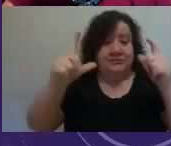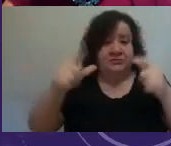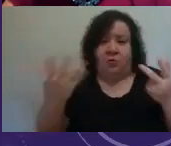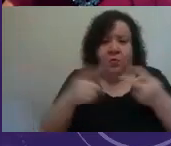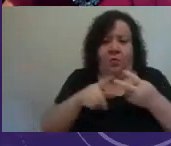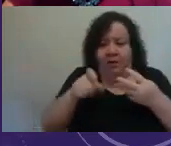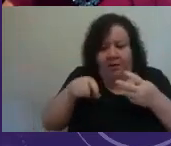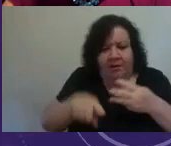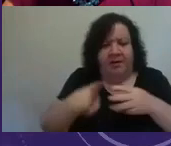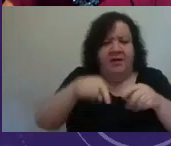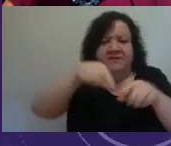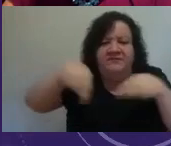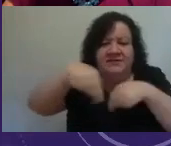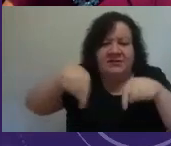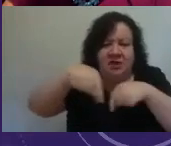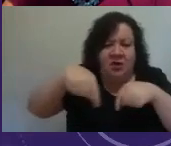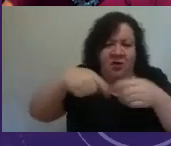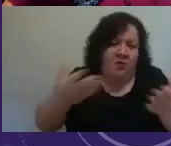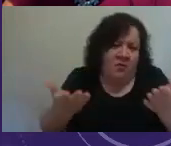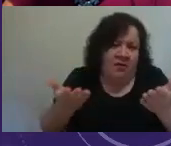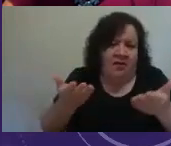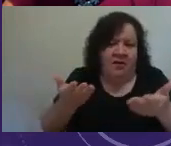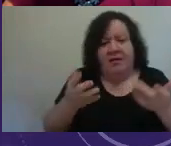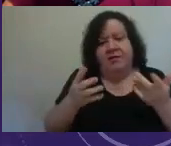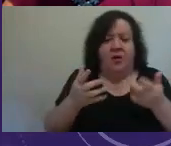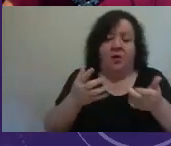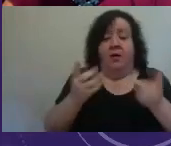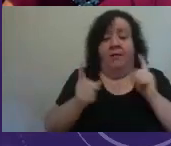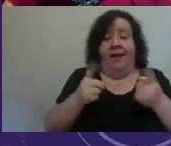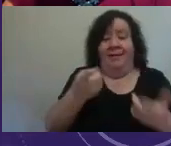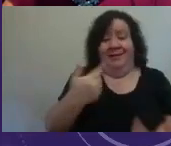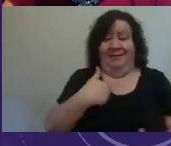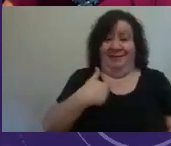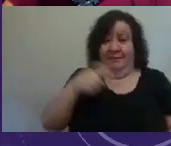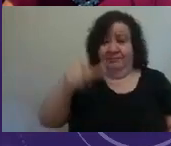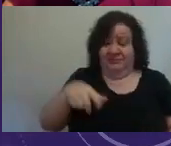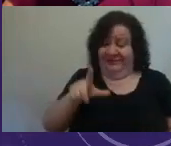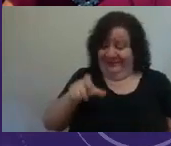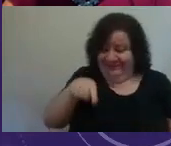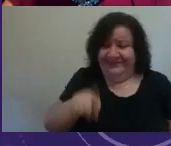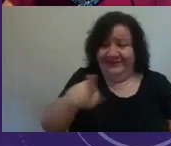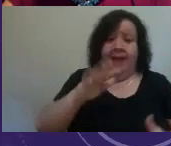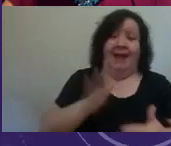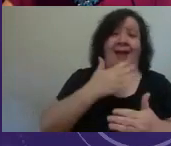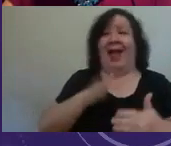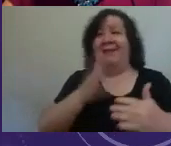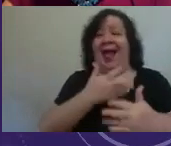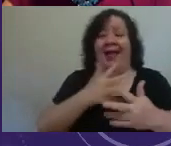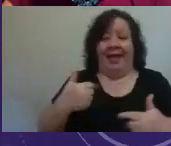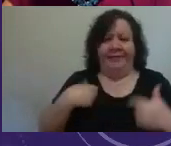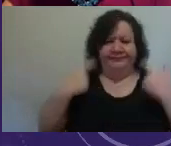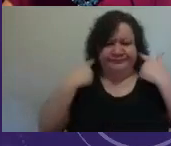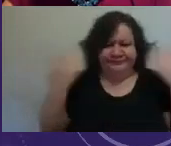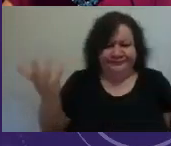your friend's kid singing happy birthday, and maybe you don't want the people around you to know that